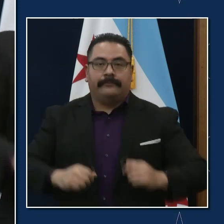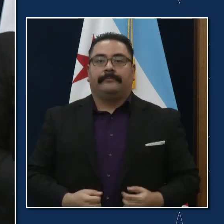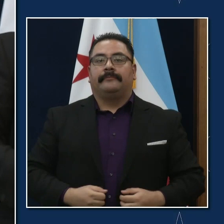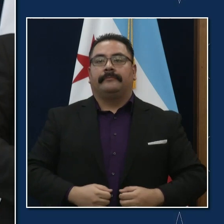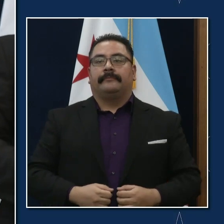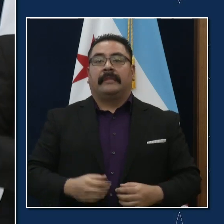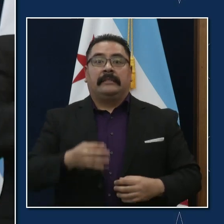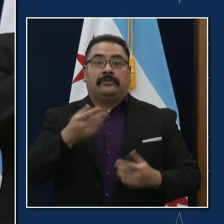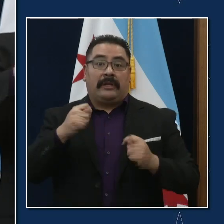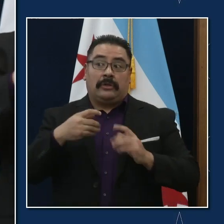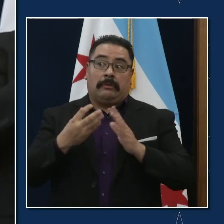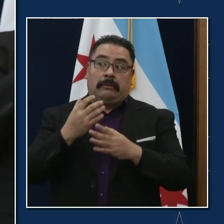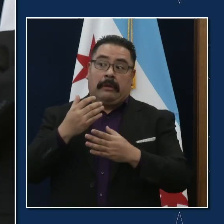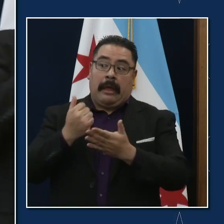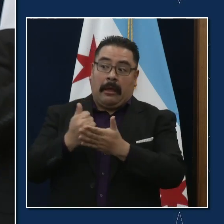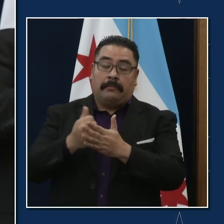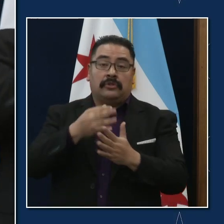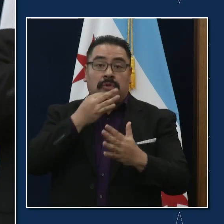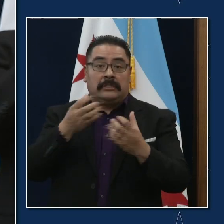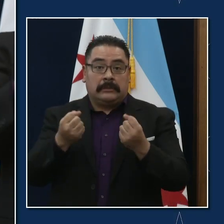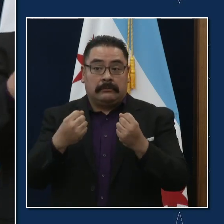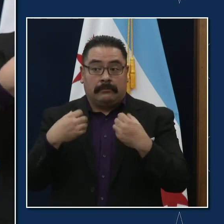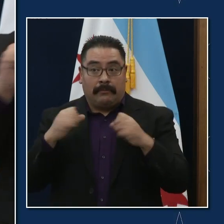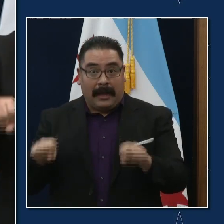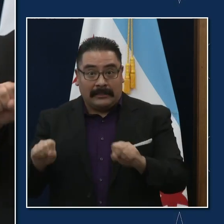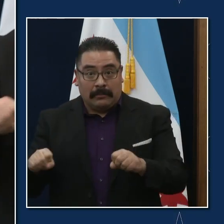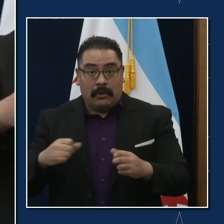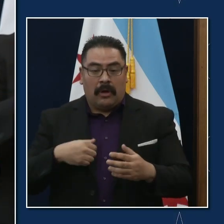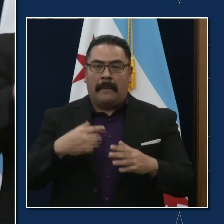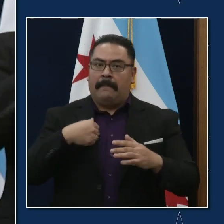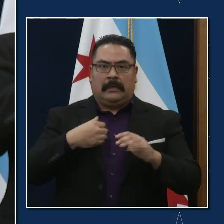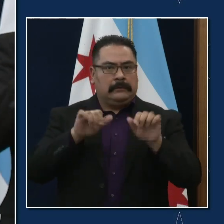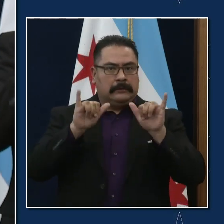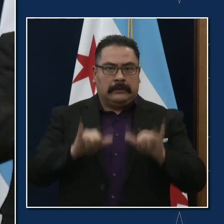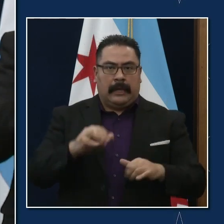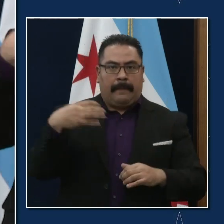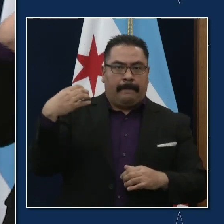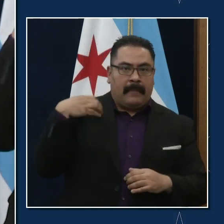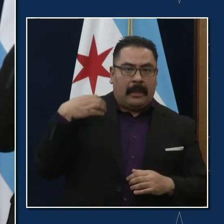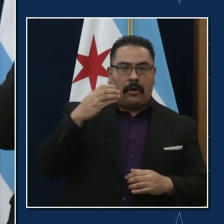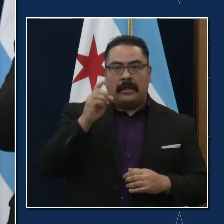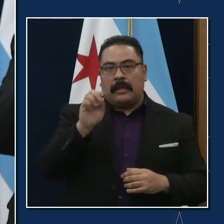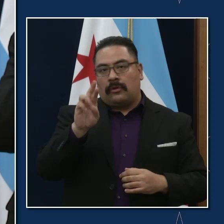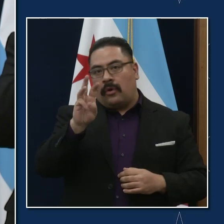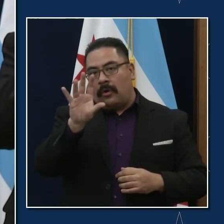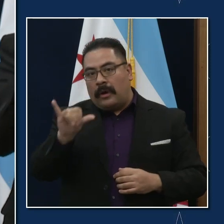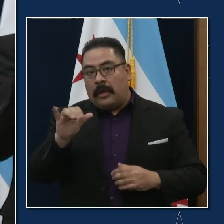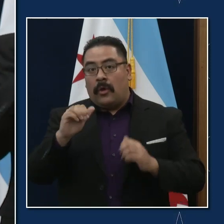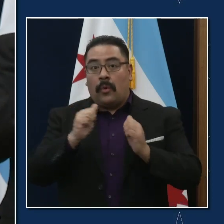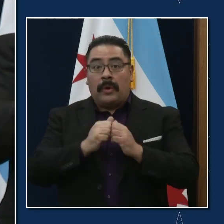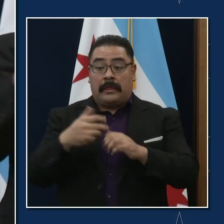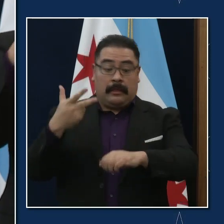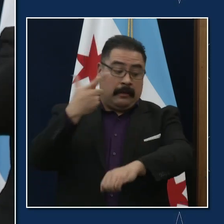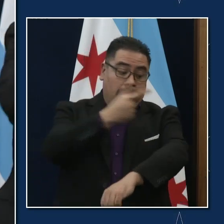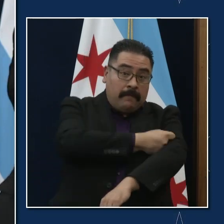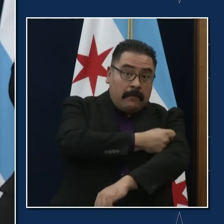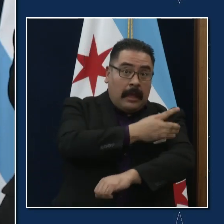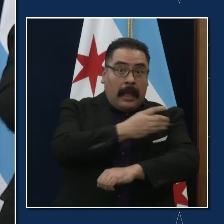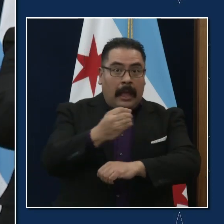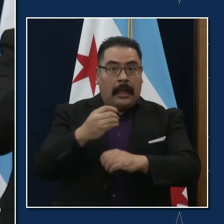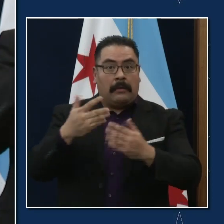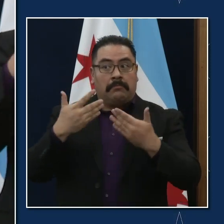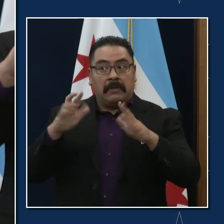that, I would echo our mayor as well as Dr. Arwady that we have, with the vaccines and effective public health measures, we have